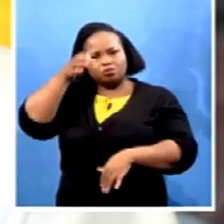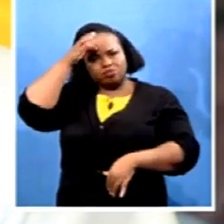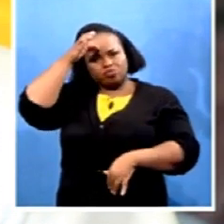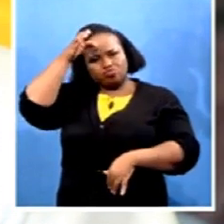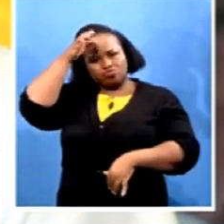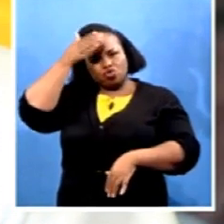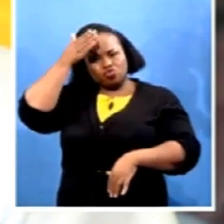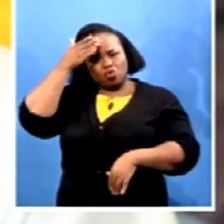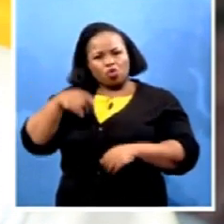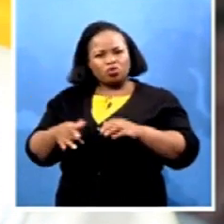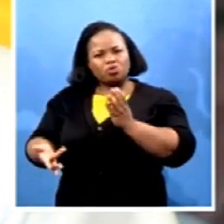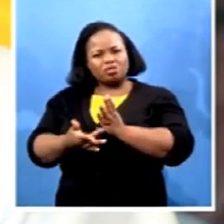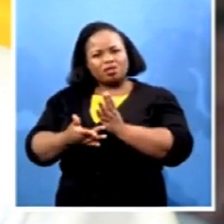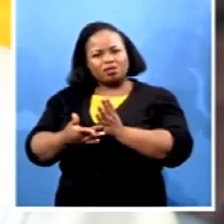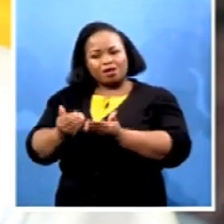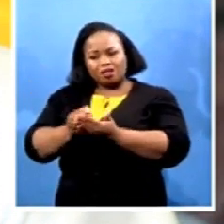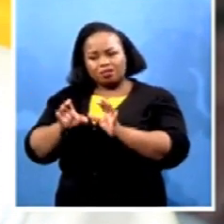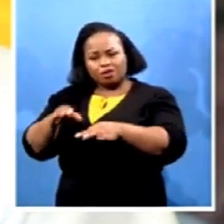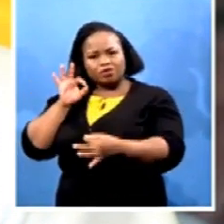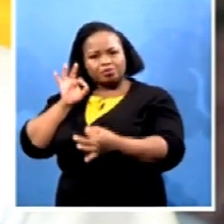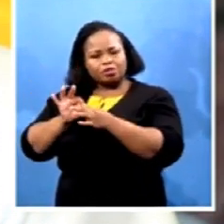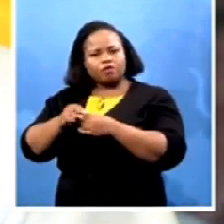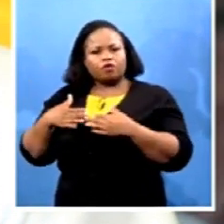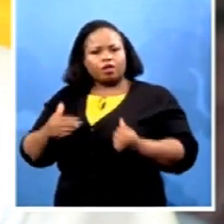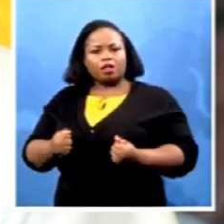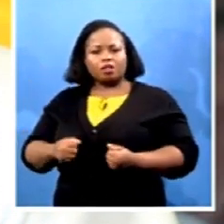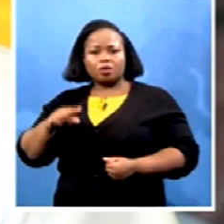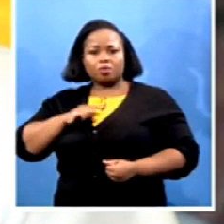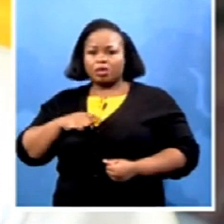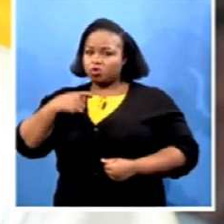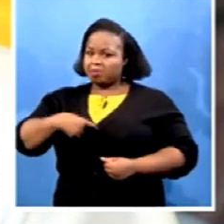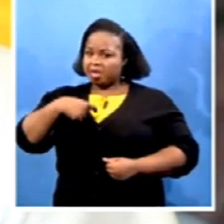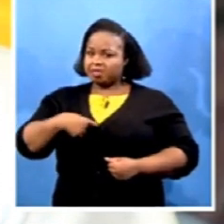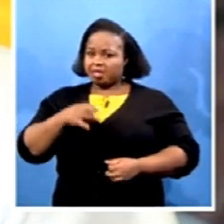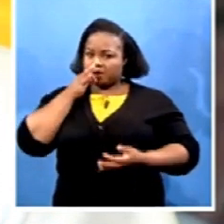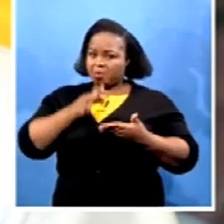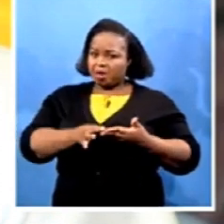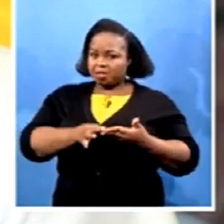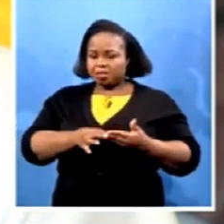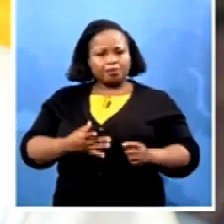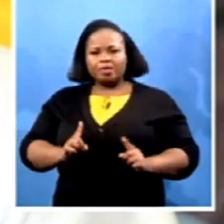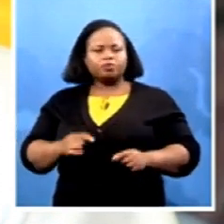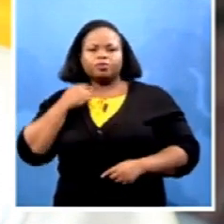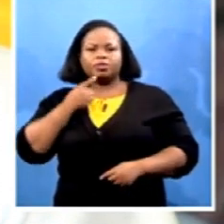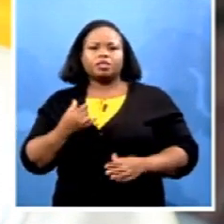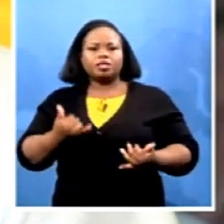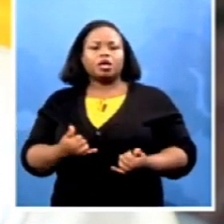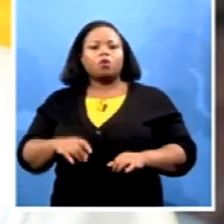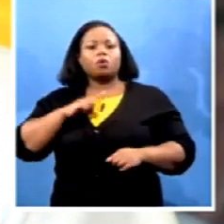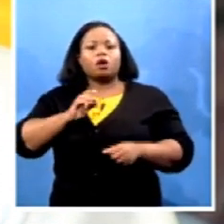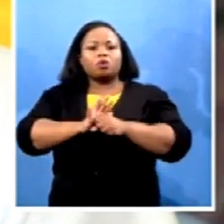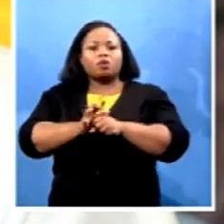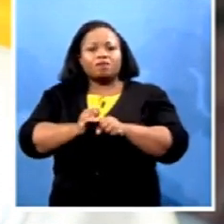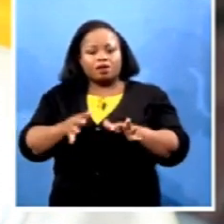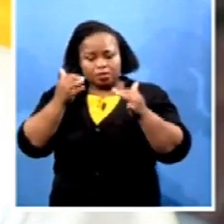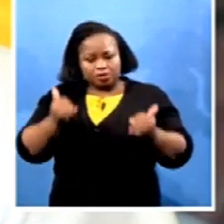So when it's not a personal request, it's not emotionally based, but we're saying the pandemic has actually proven to ourselves